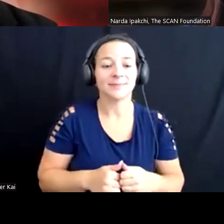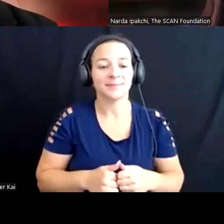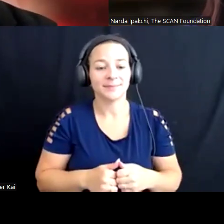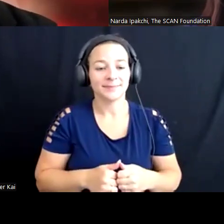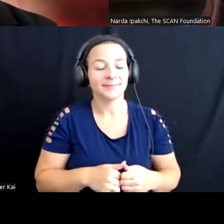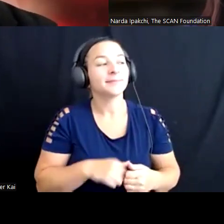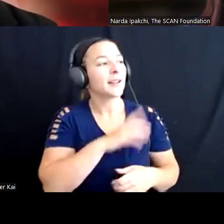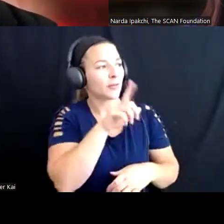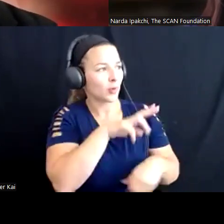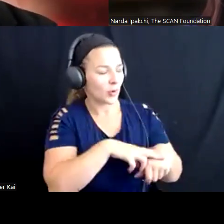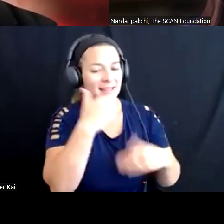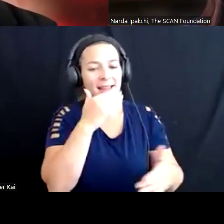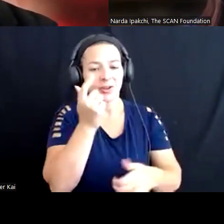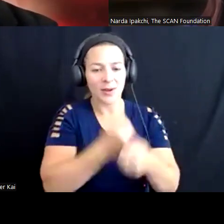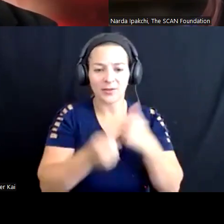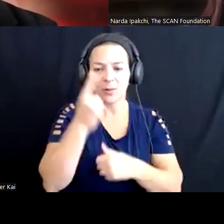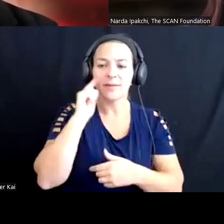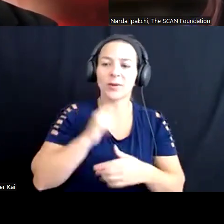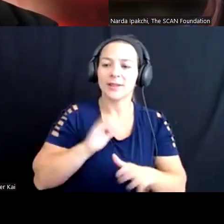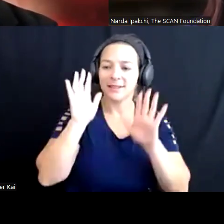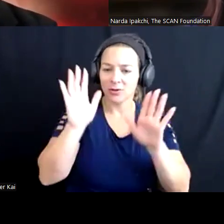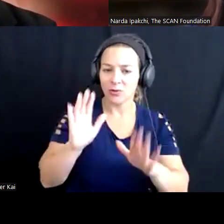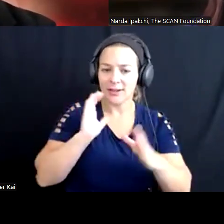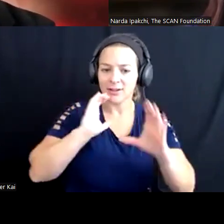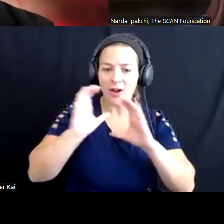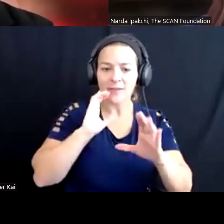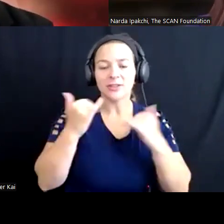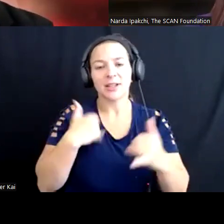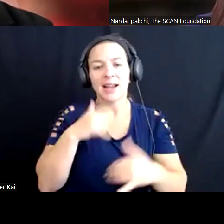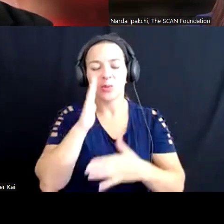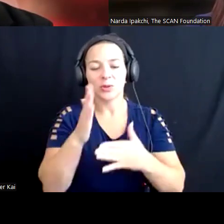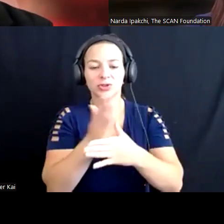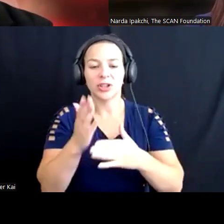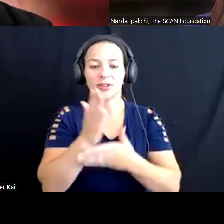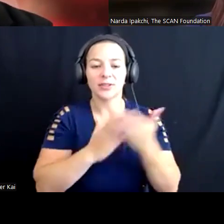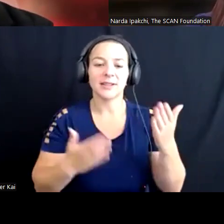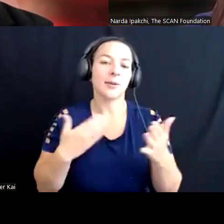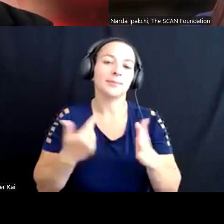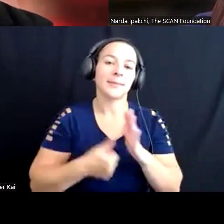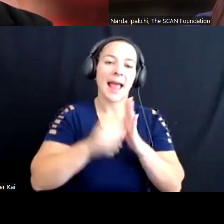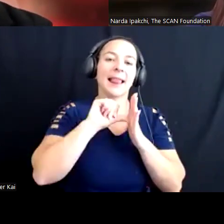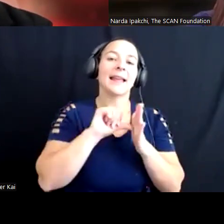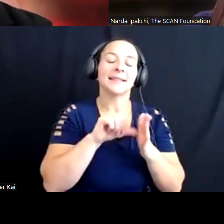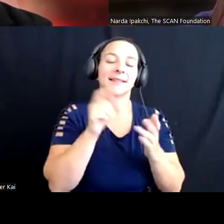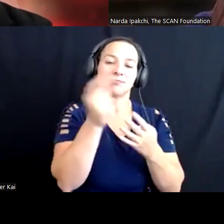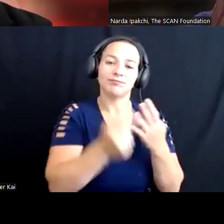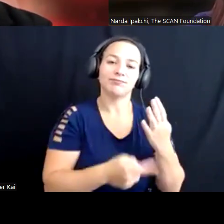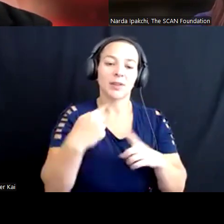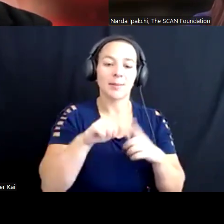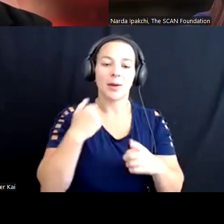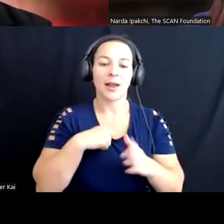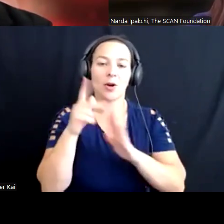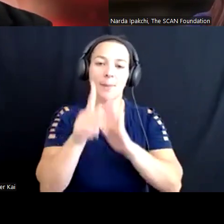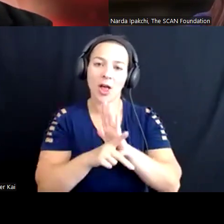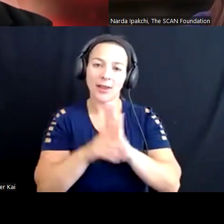conversation today has been. I'll share a little highlights on some of our policy and work we're excited about at the state level that hopefully addresses some of these